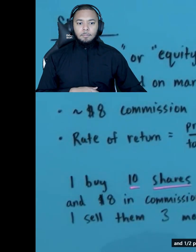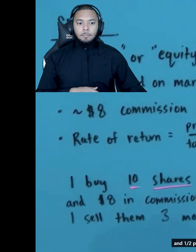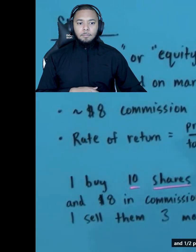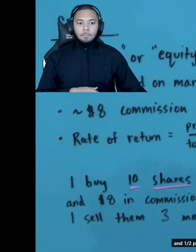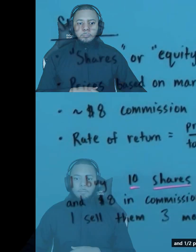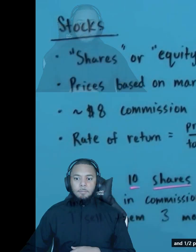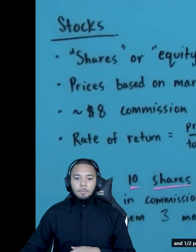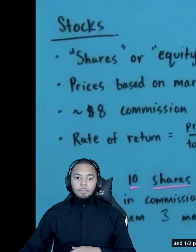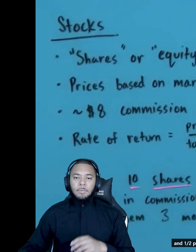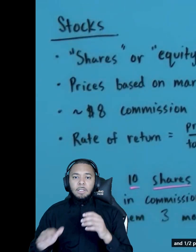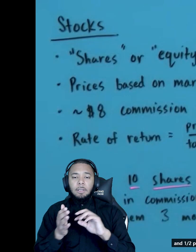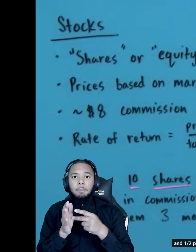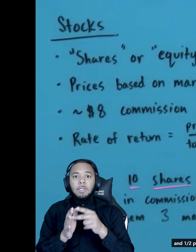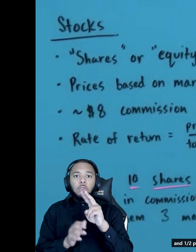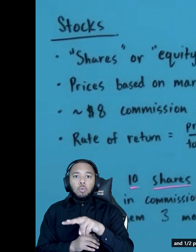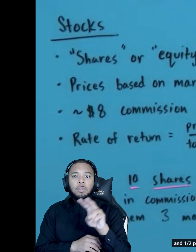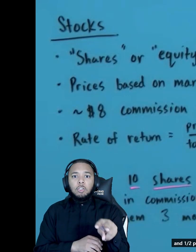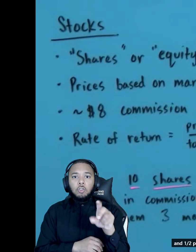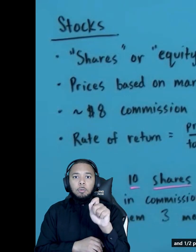22.5%.